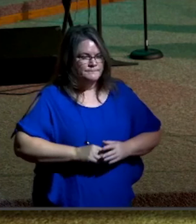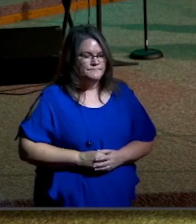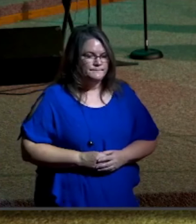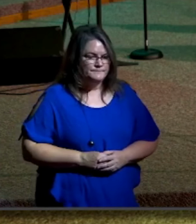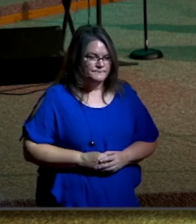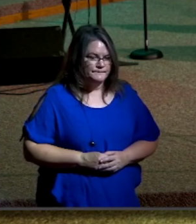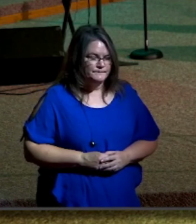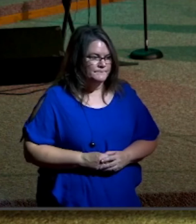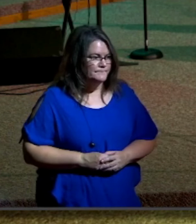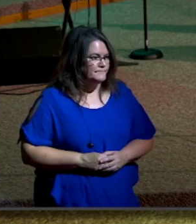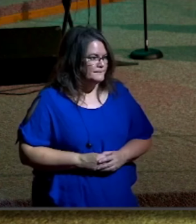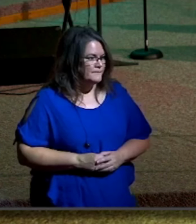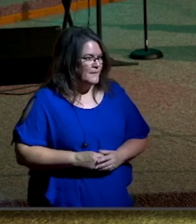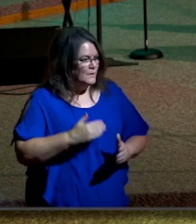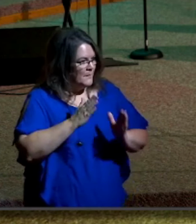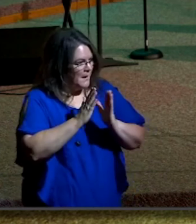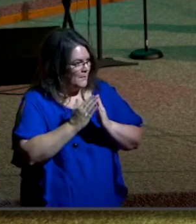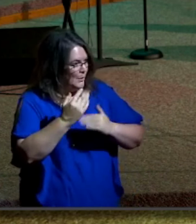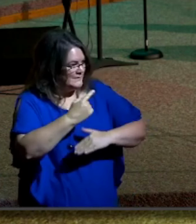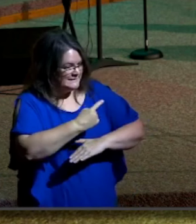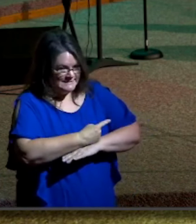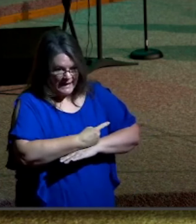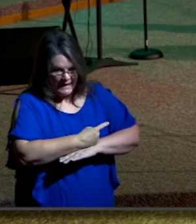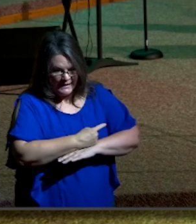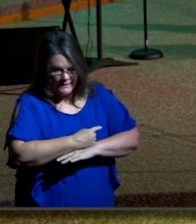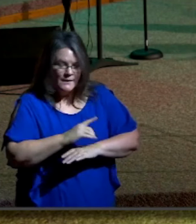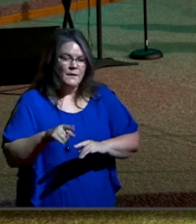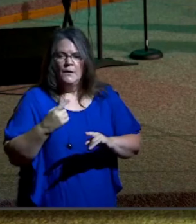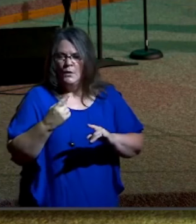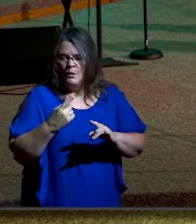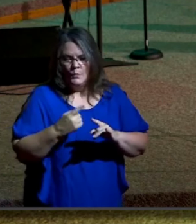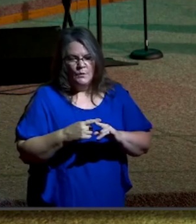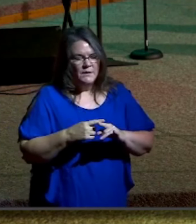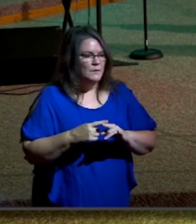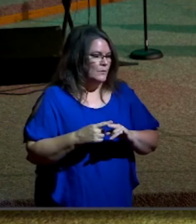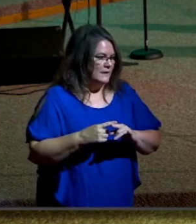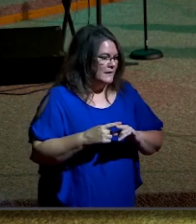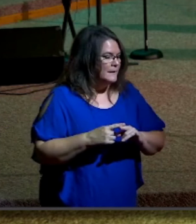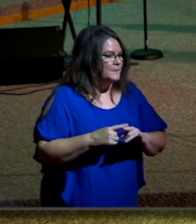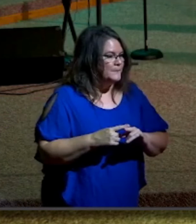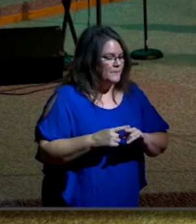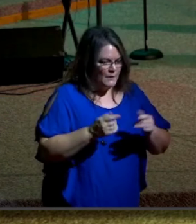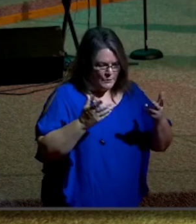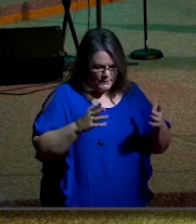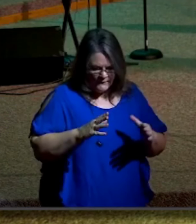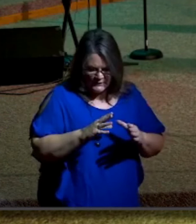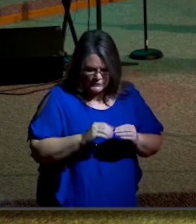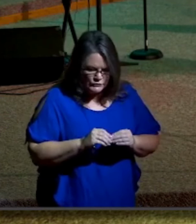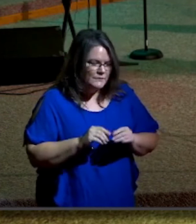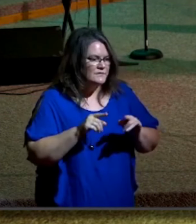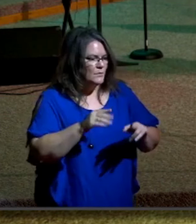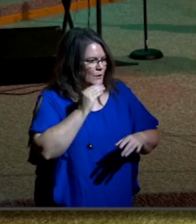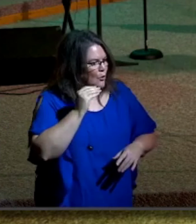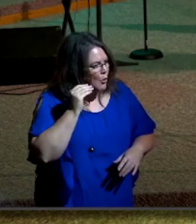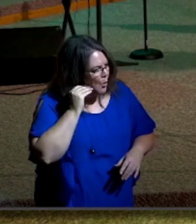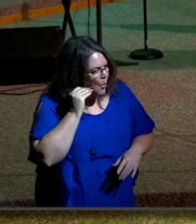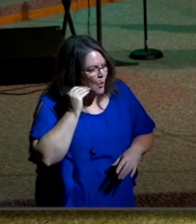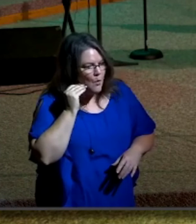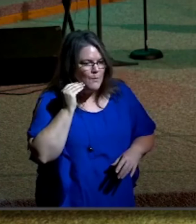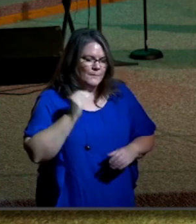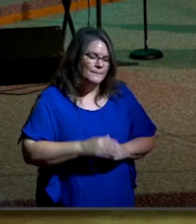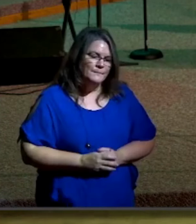So my prayer today is that when we finally leave, when we finish the service and we go home,